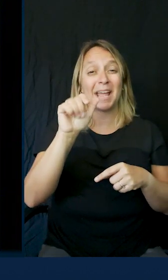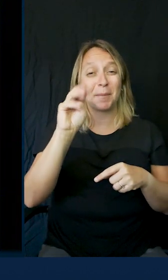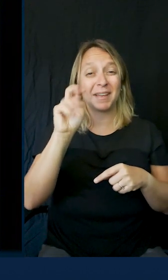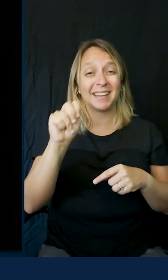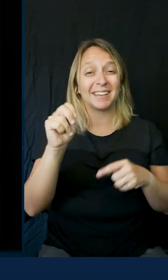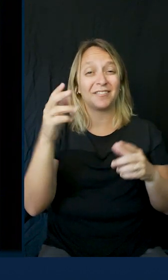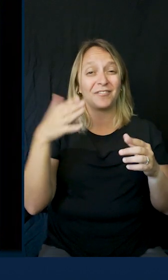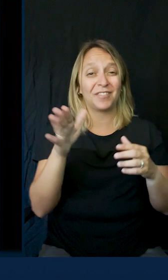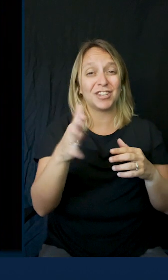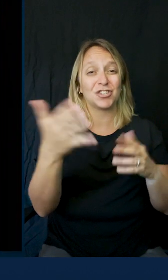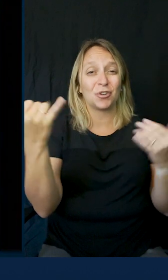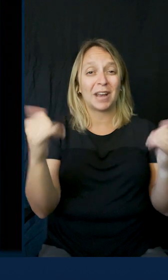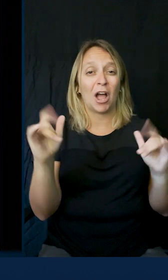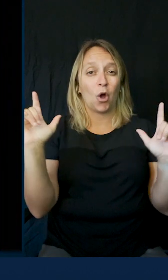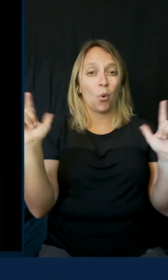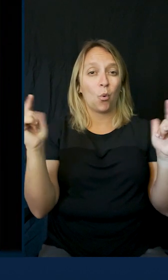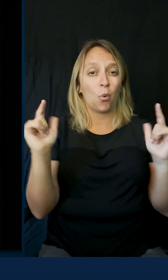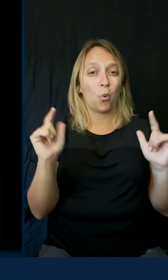are starving.